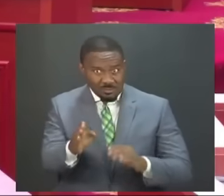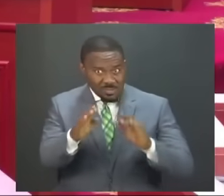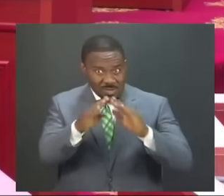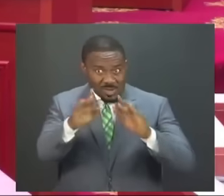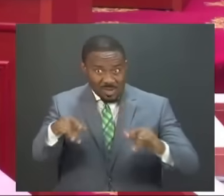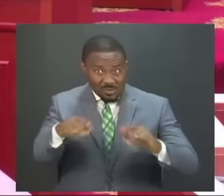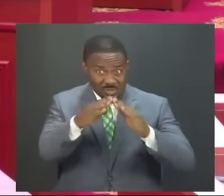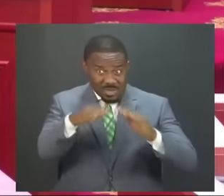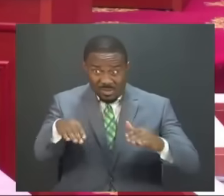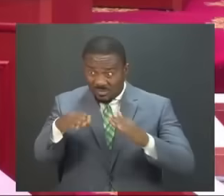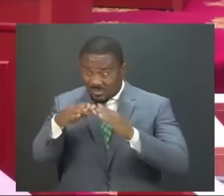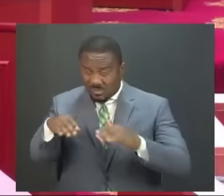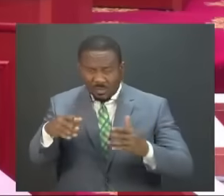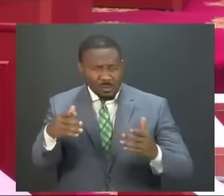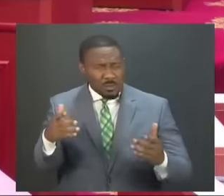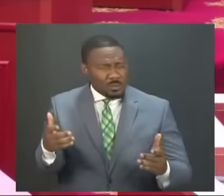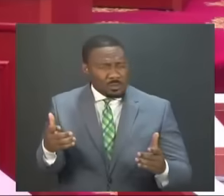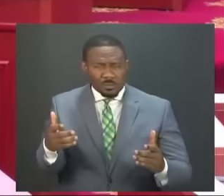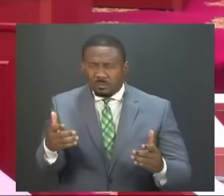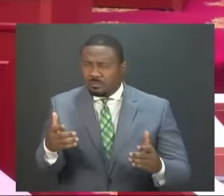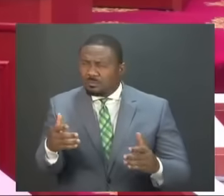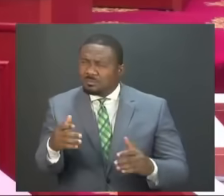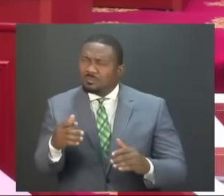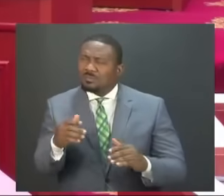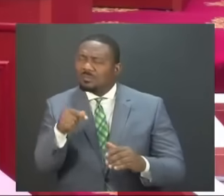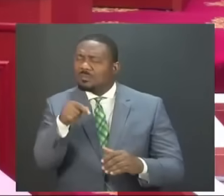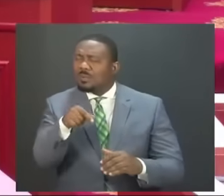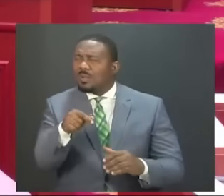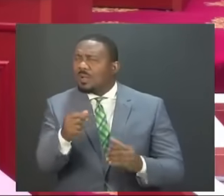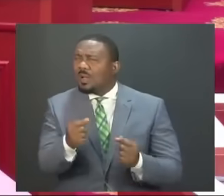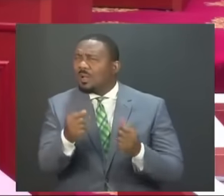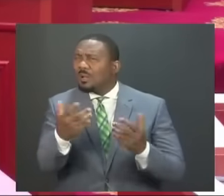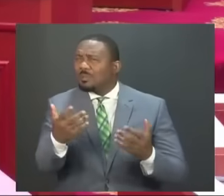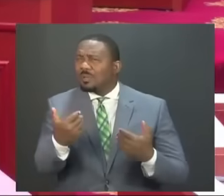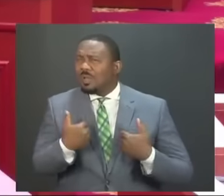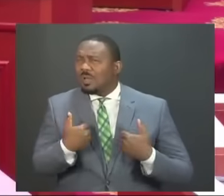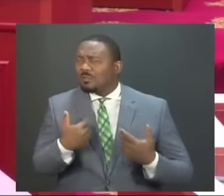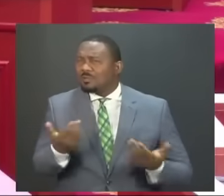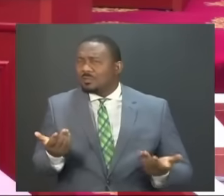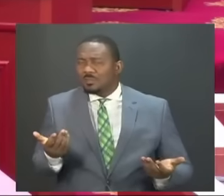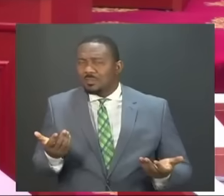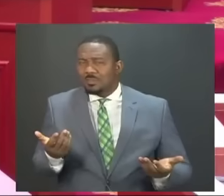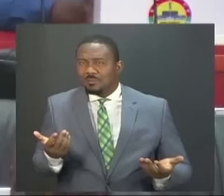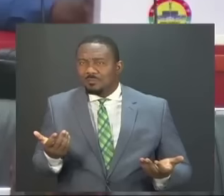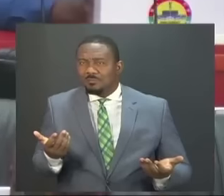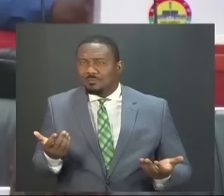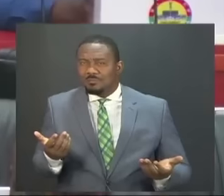And the minister came and answered the question, how many shrines are in this country?